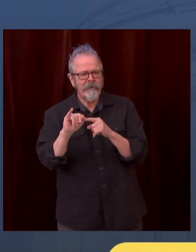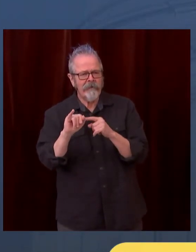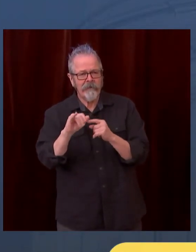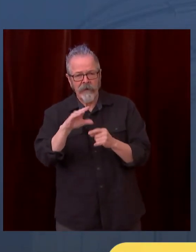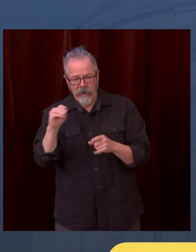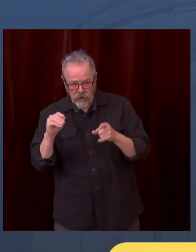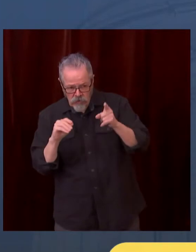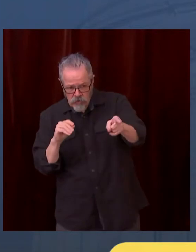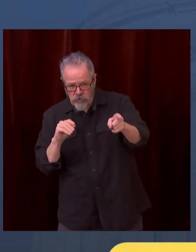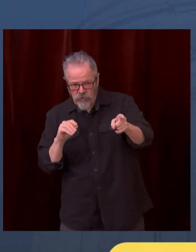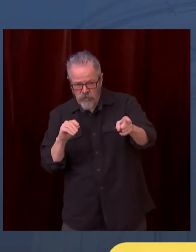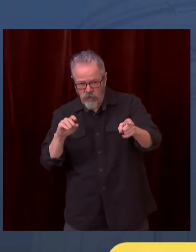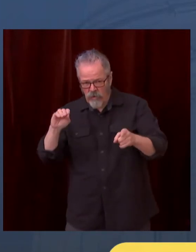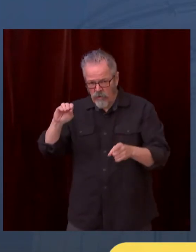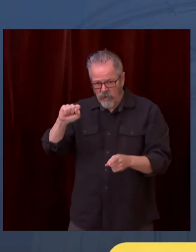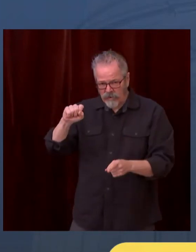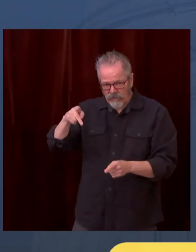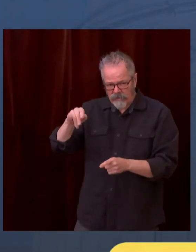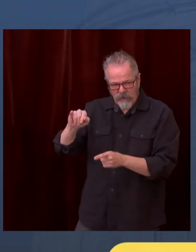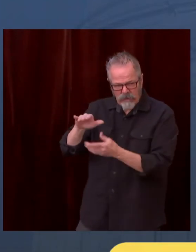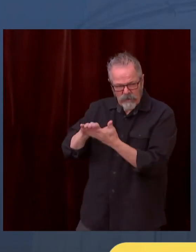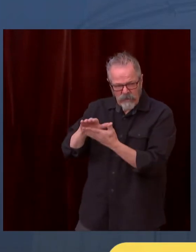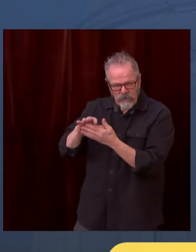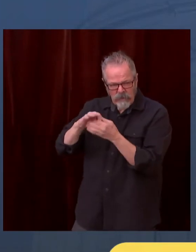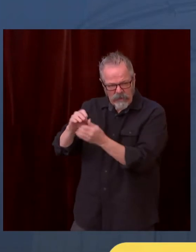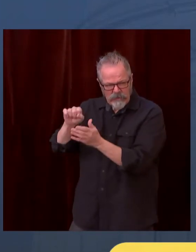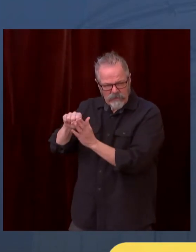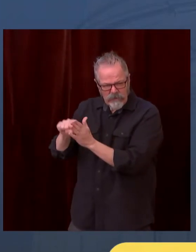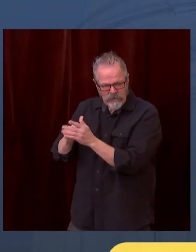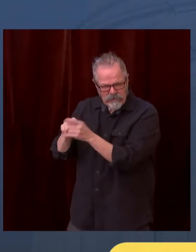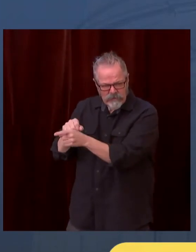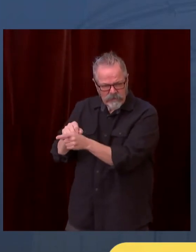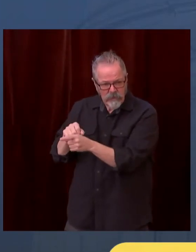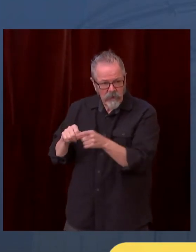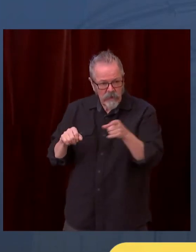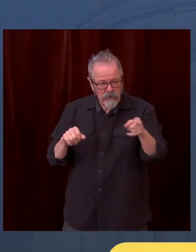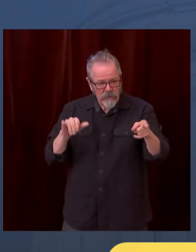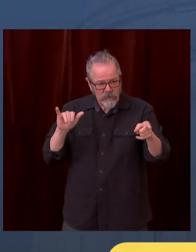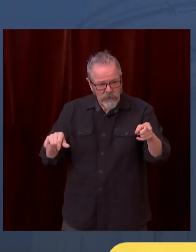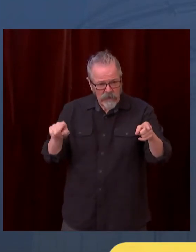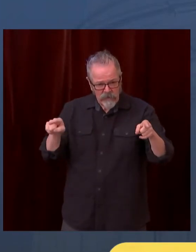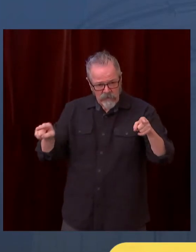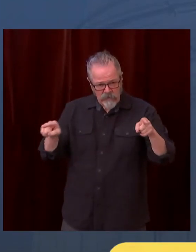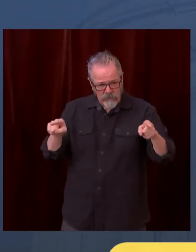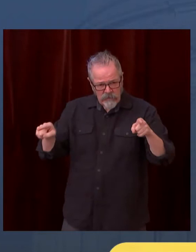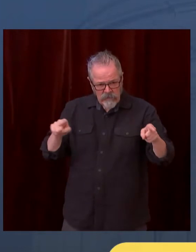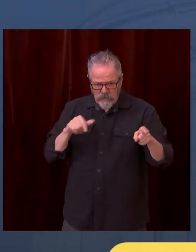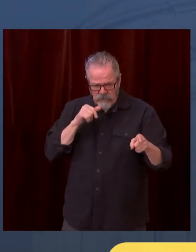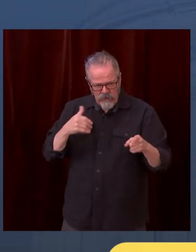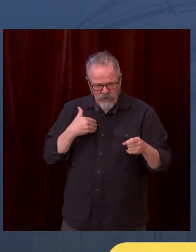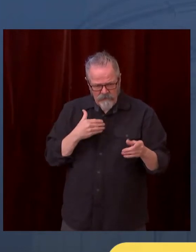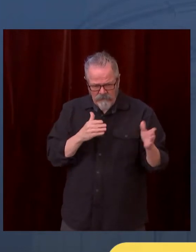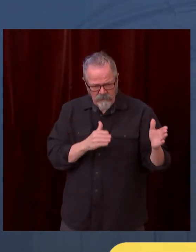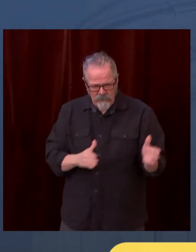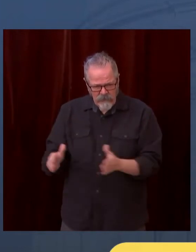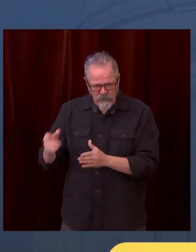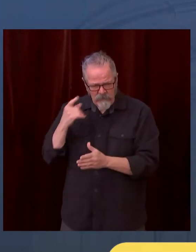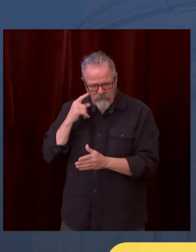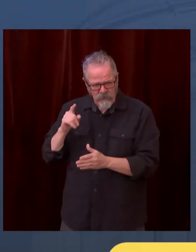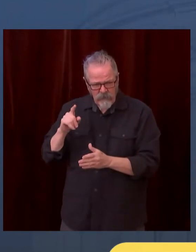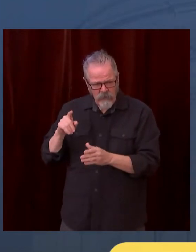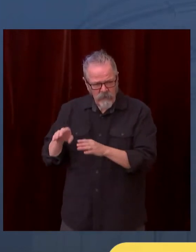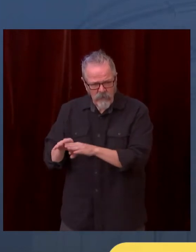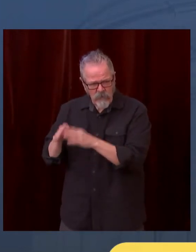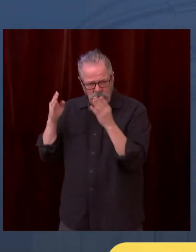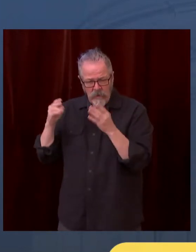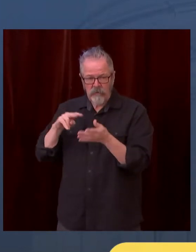most districts' plans will be a hybrid version due to distancing requirements. So I'm not sure if Schumacher can weigh in on this or if you have the details, but wondering